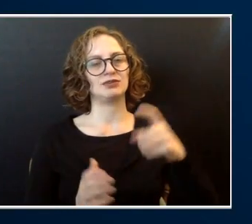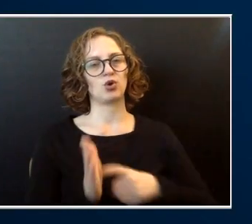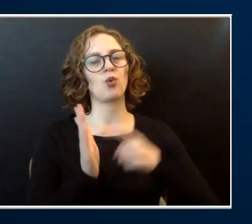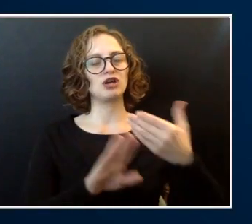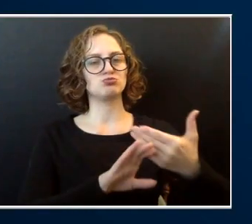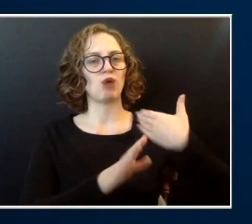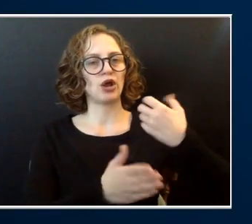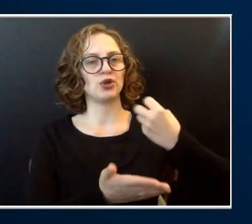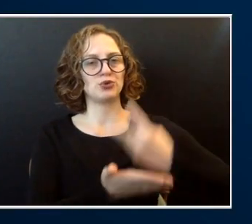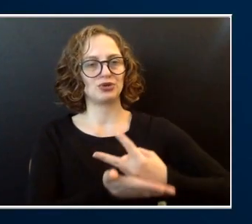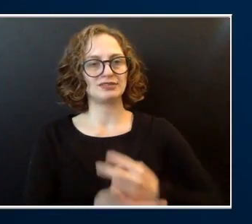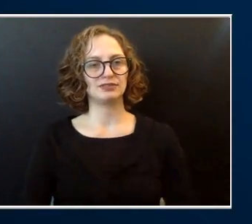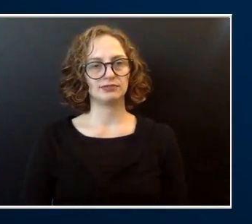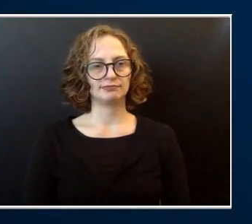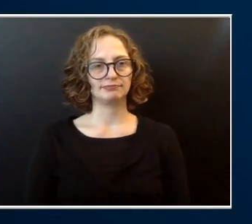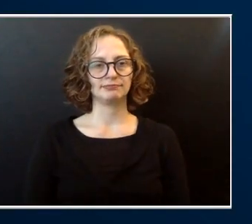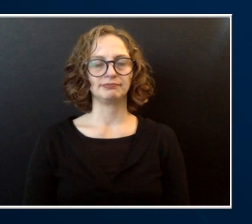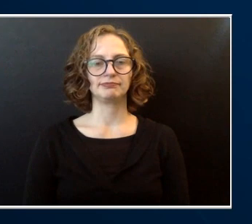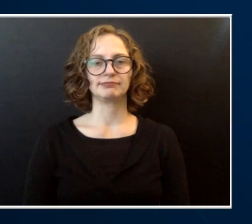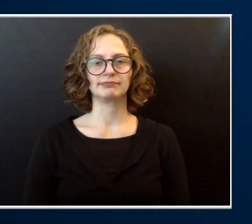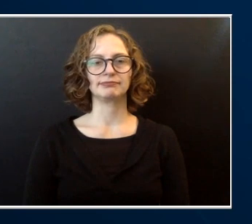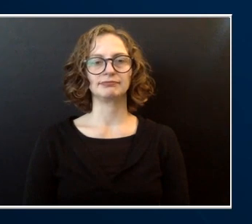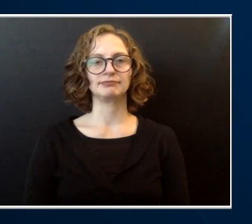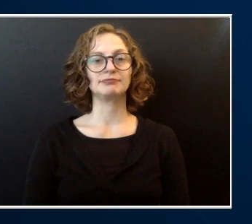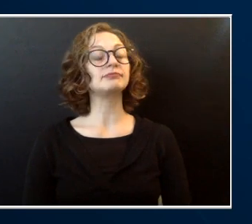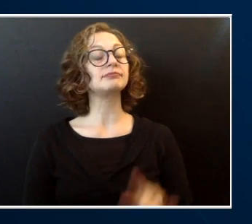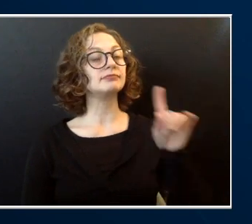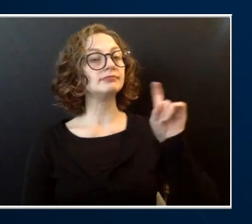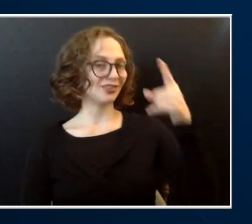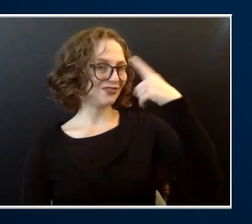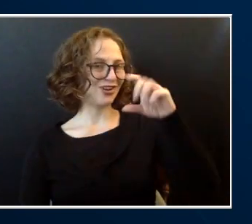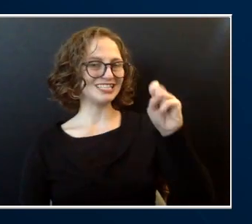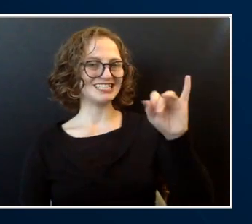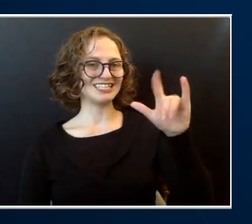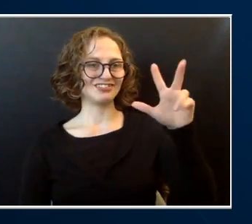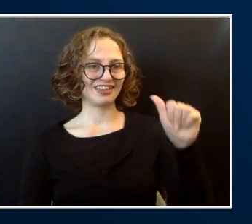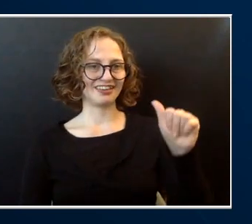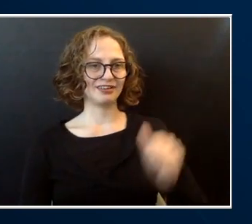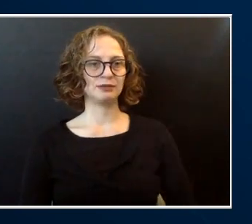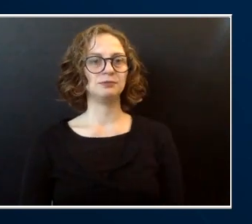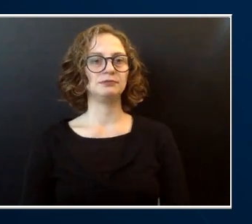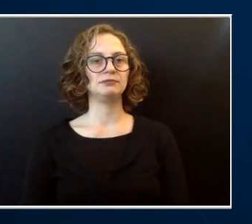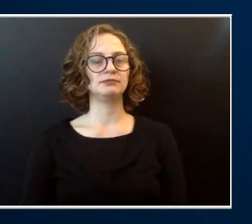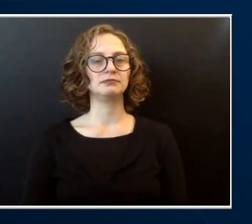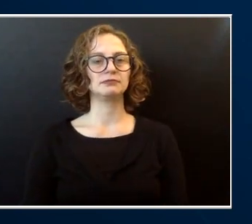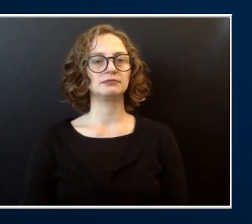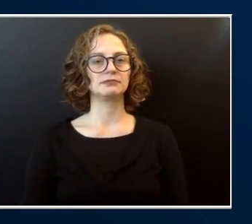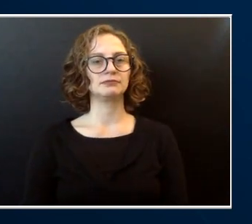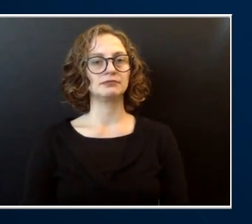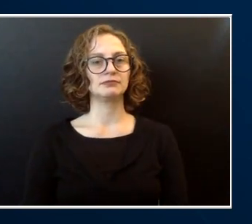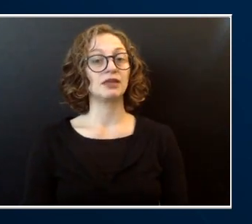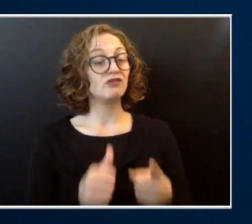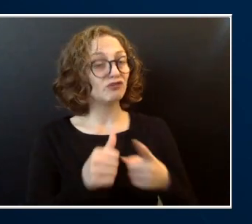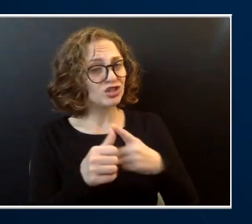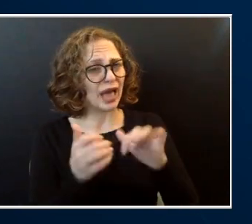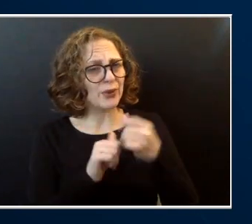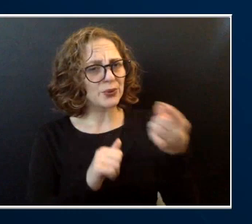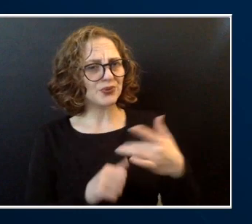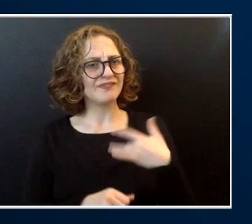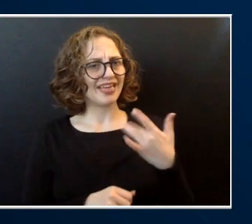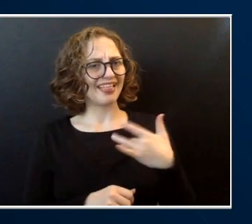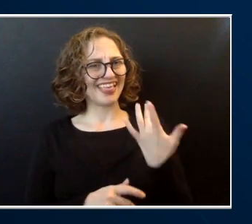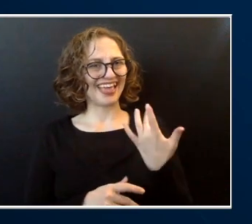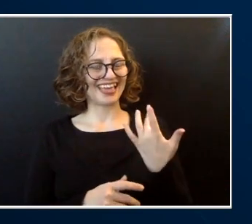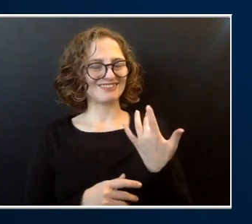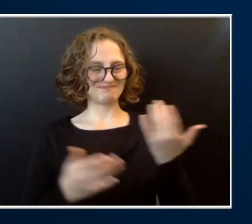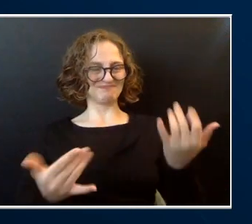Patrick has a question for Silvia. And Patrick wants to know, Silvia, first of all, how are you feeling as you sit here today, and